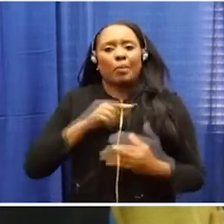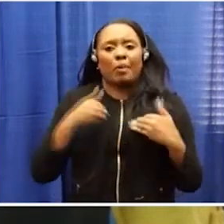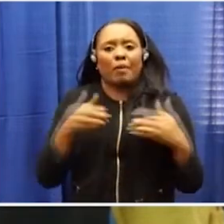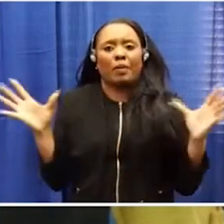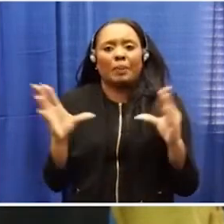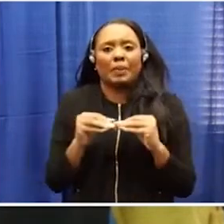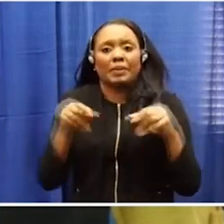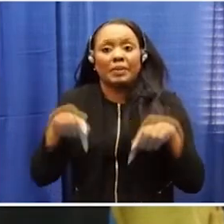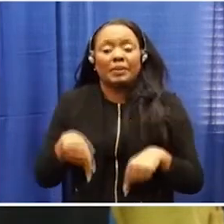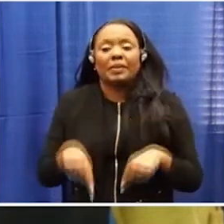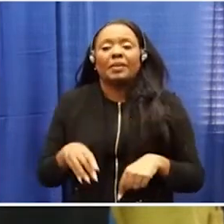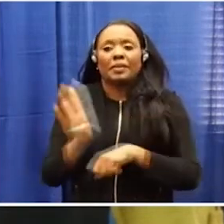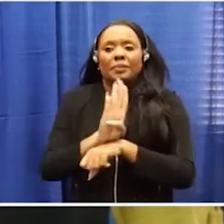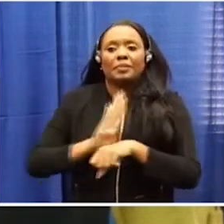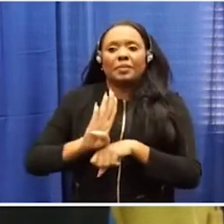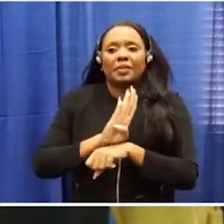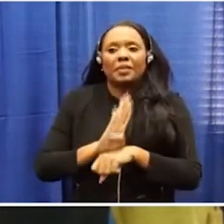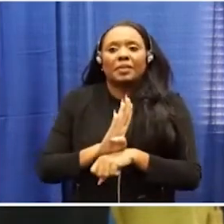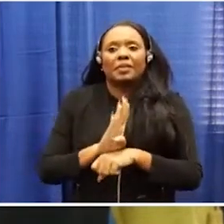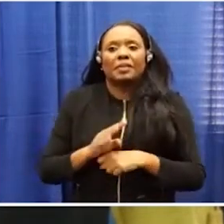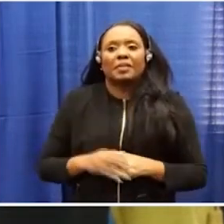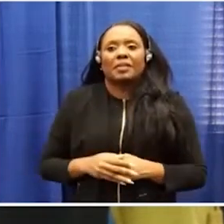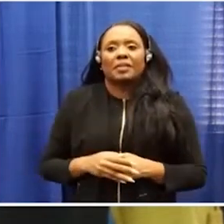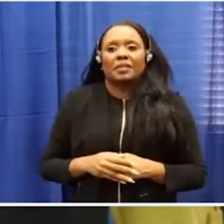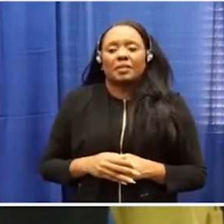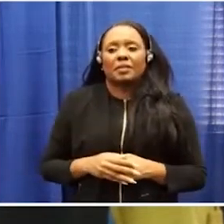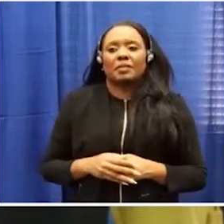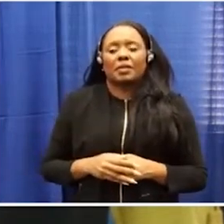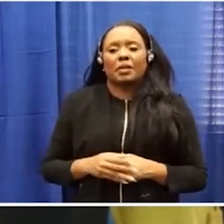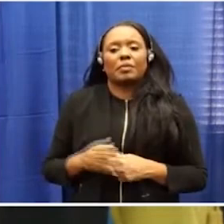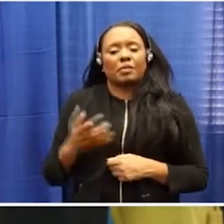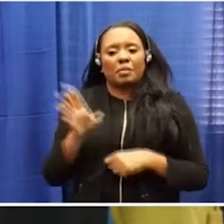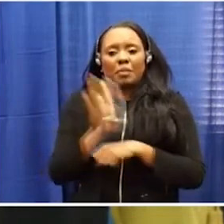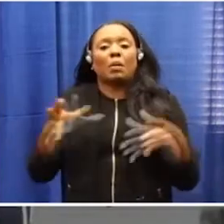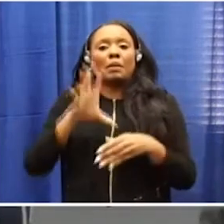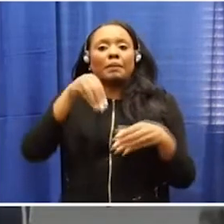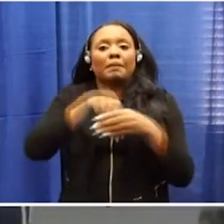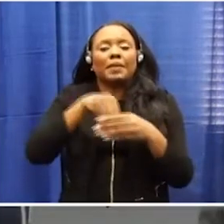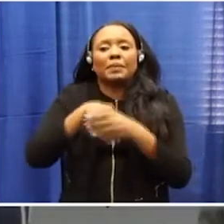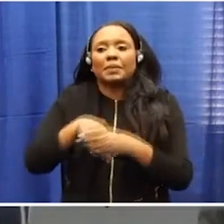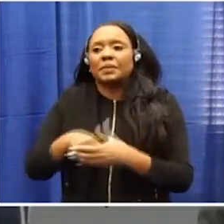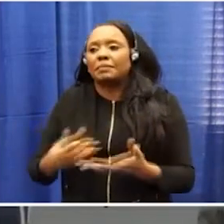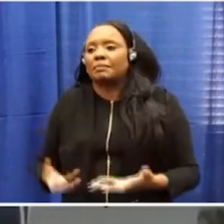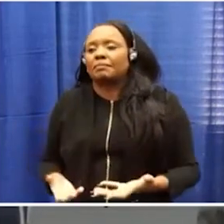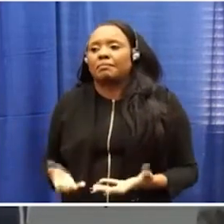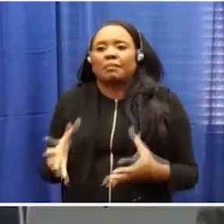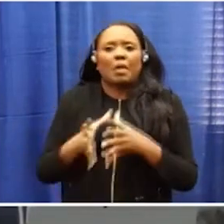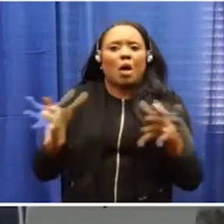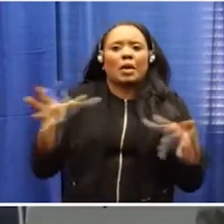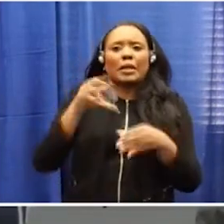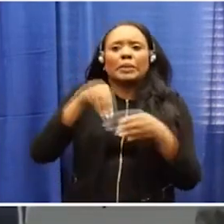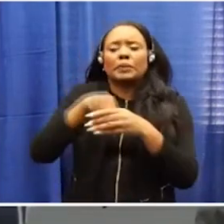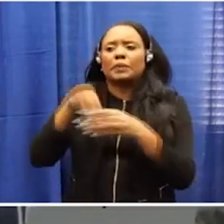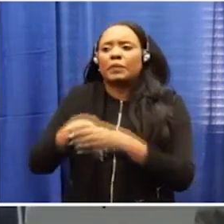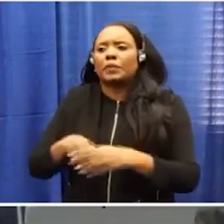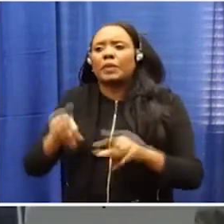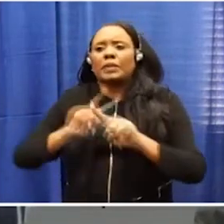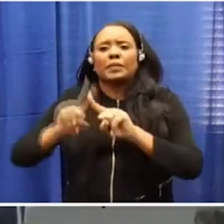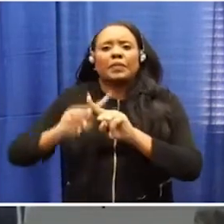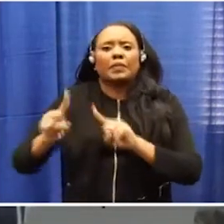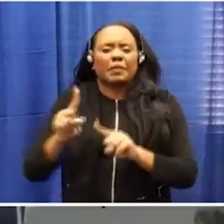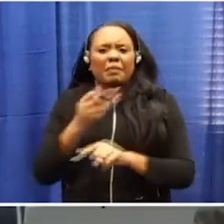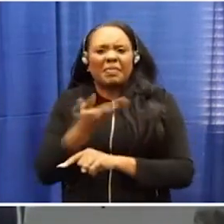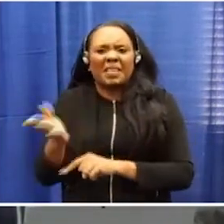our region's history as an original signatory of the monumental agreement that has allowed us to